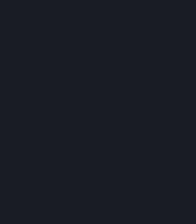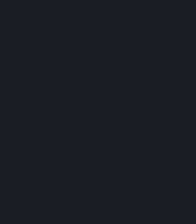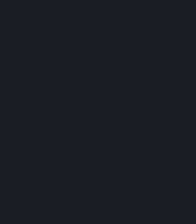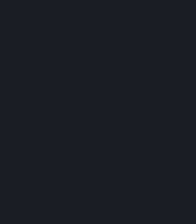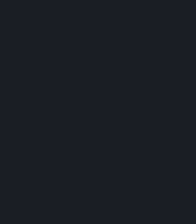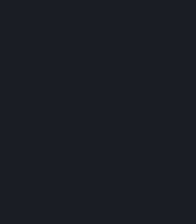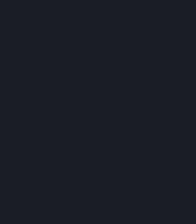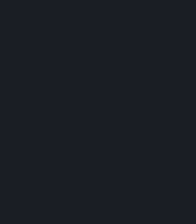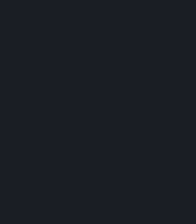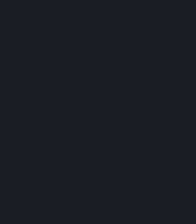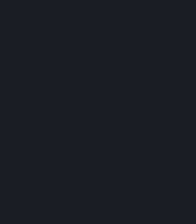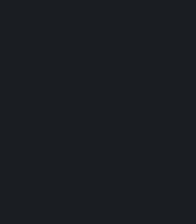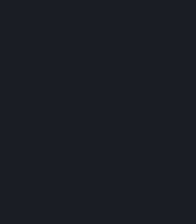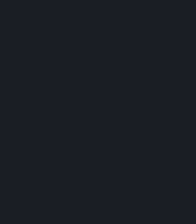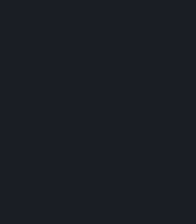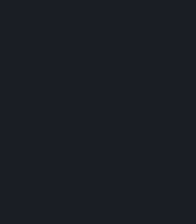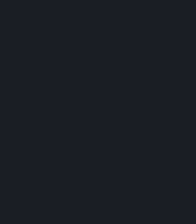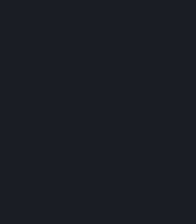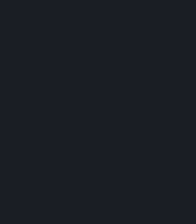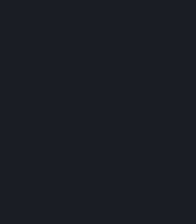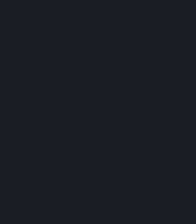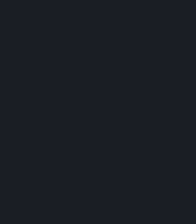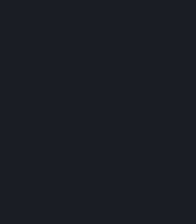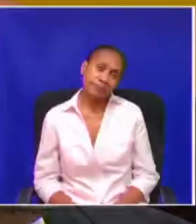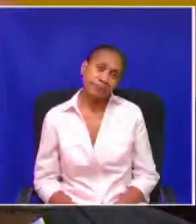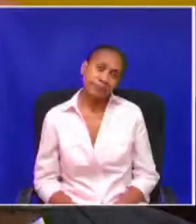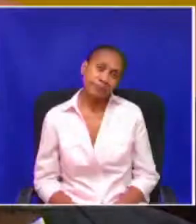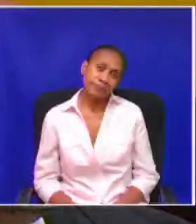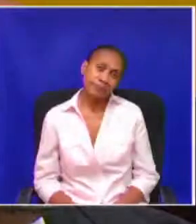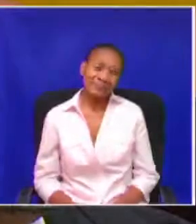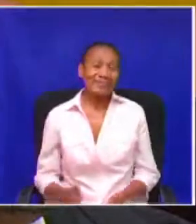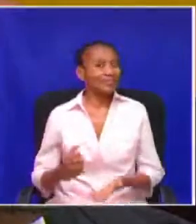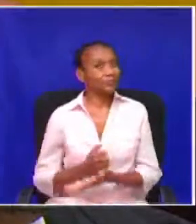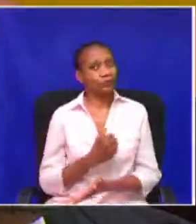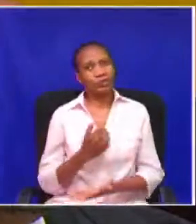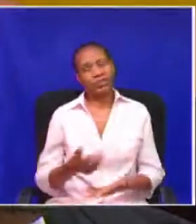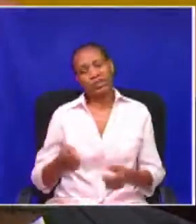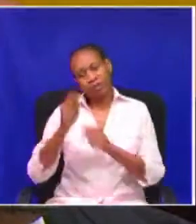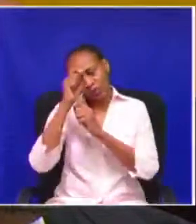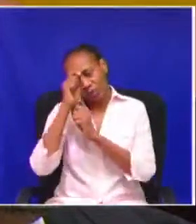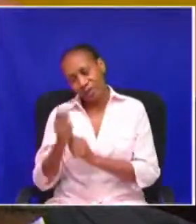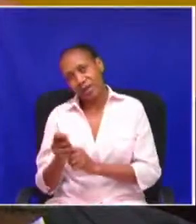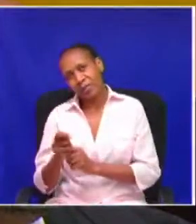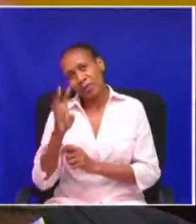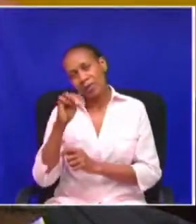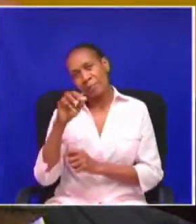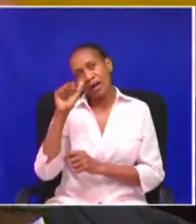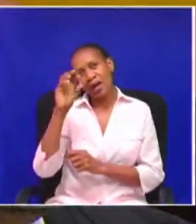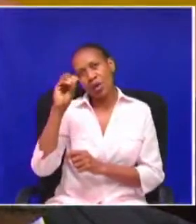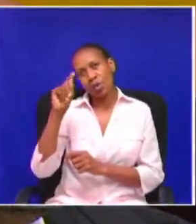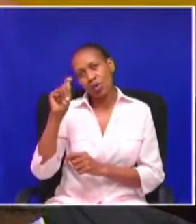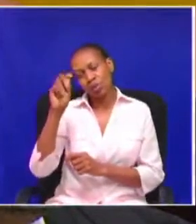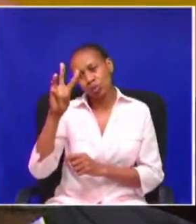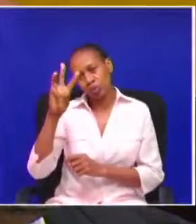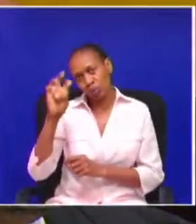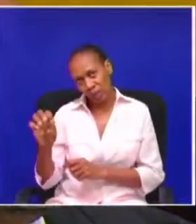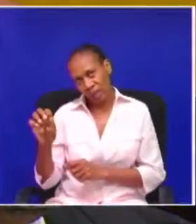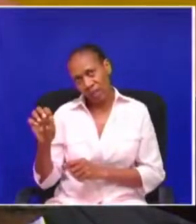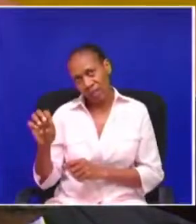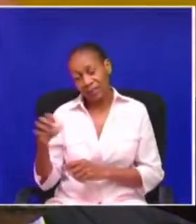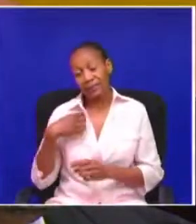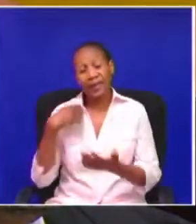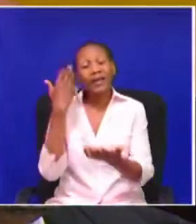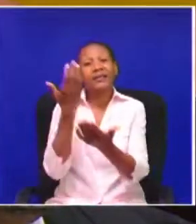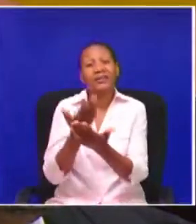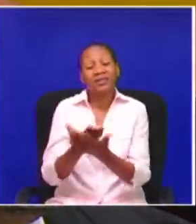the opposition? I think you Unfortunately, forgot to Honorable mention that. Honorable Mawude, I'll suggest